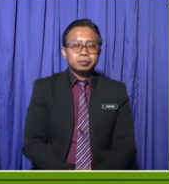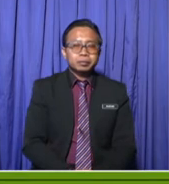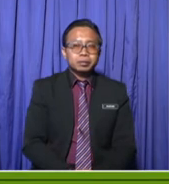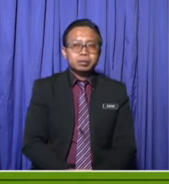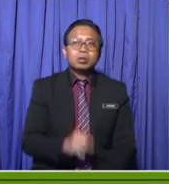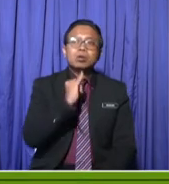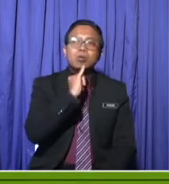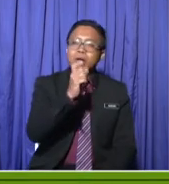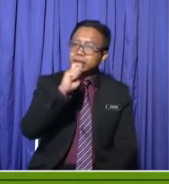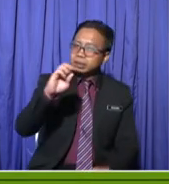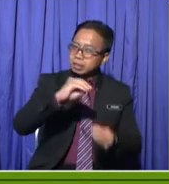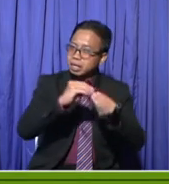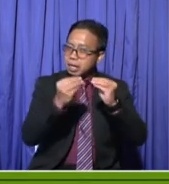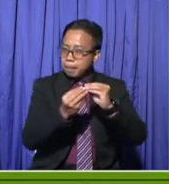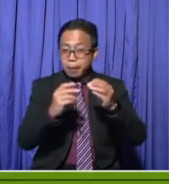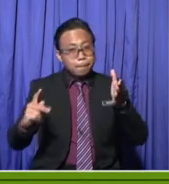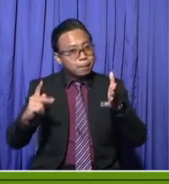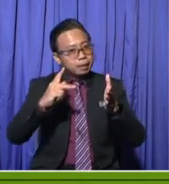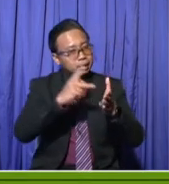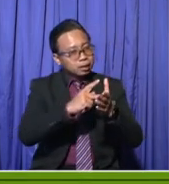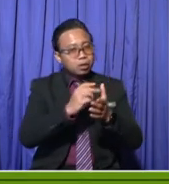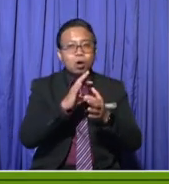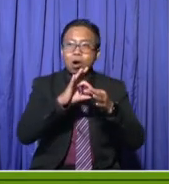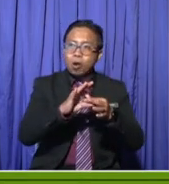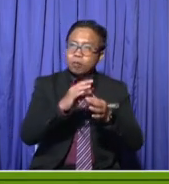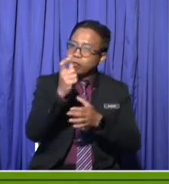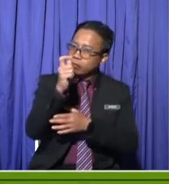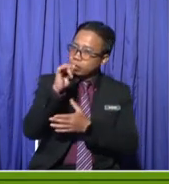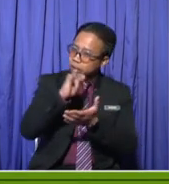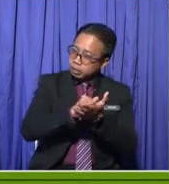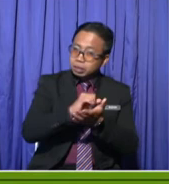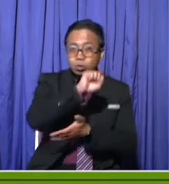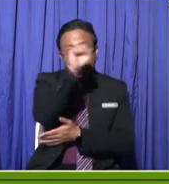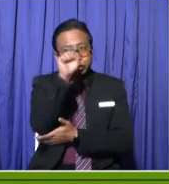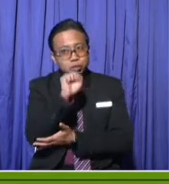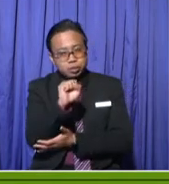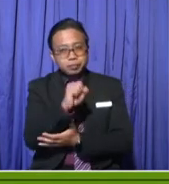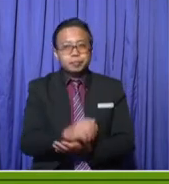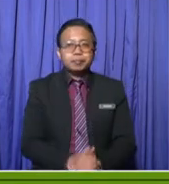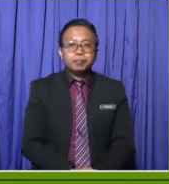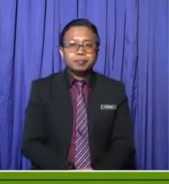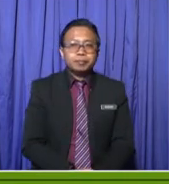what is the number pattern of this question?